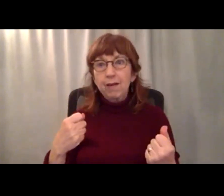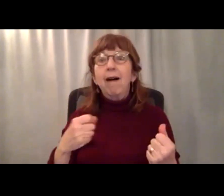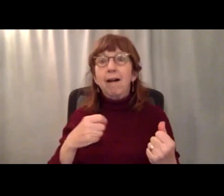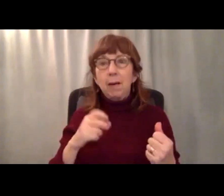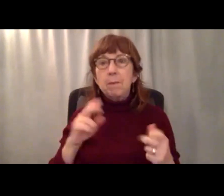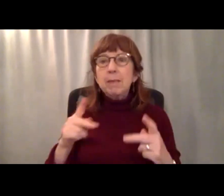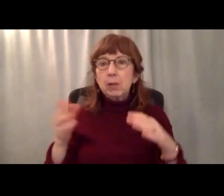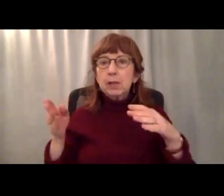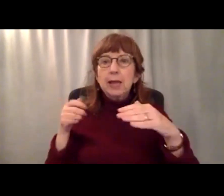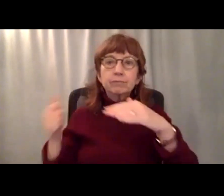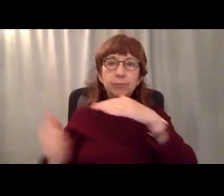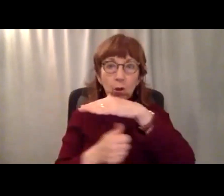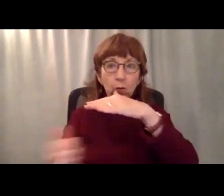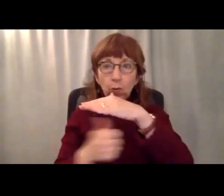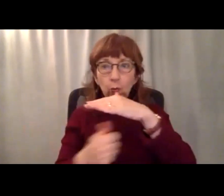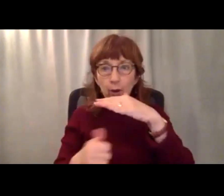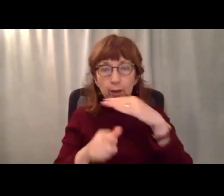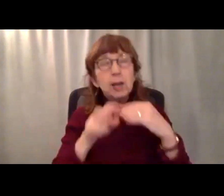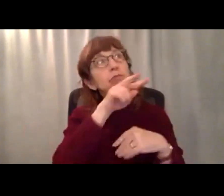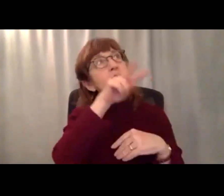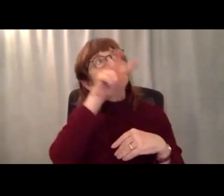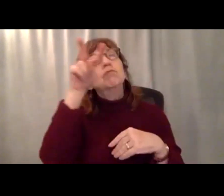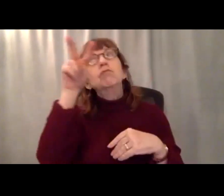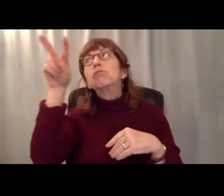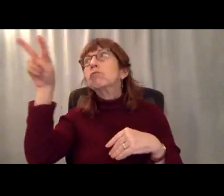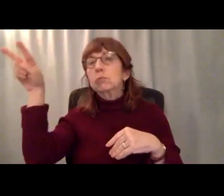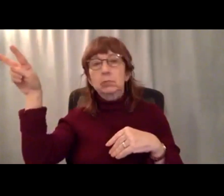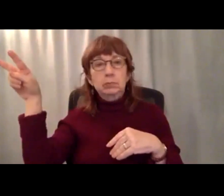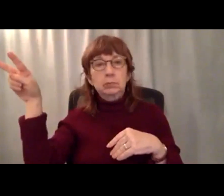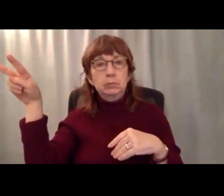and going and experiencing the art